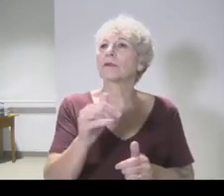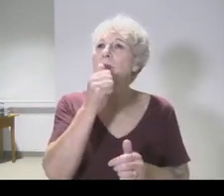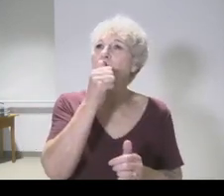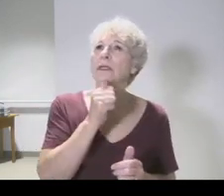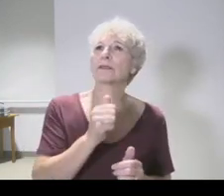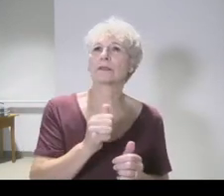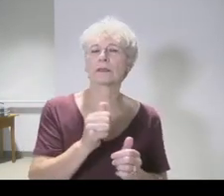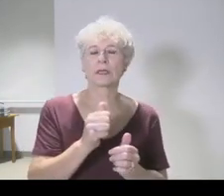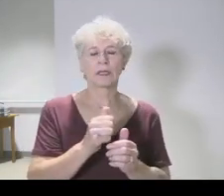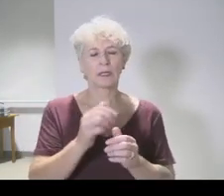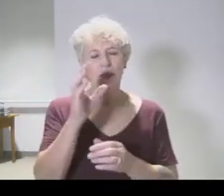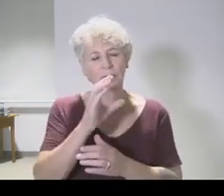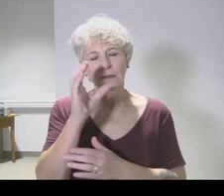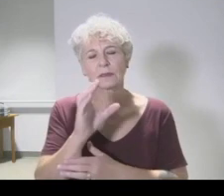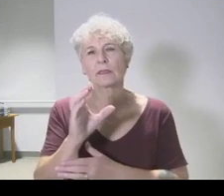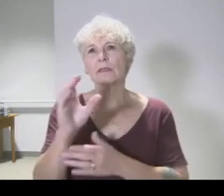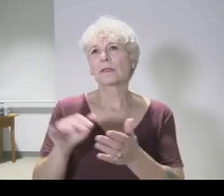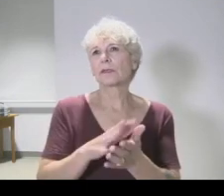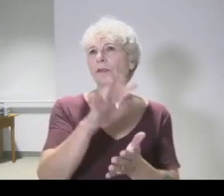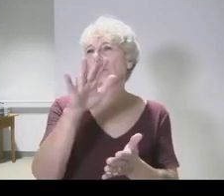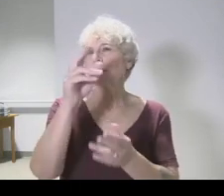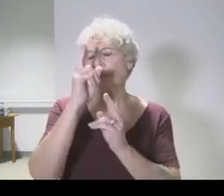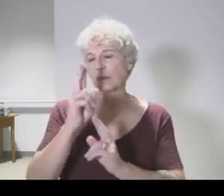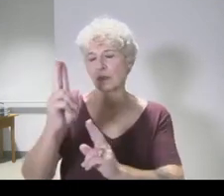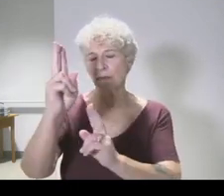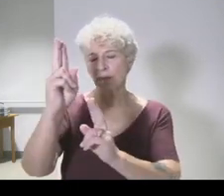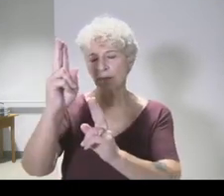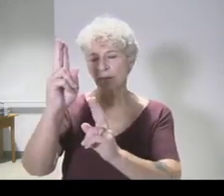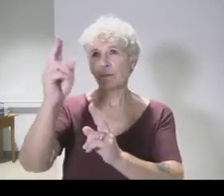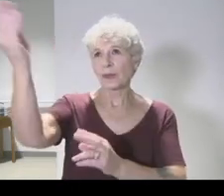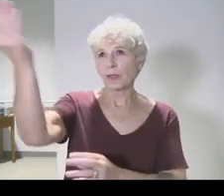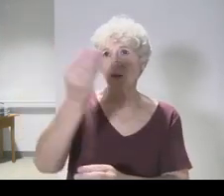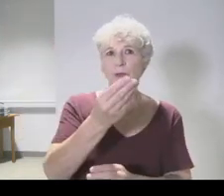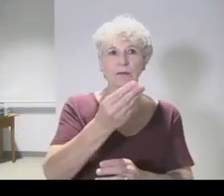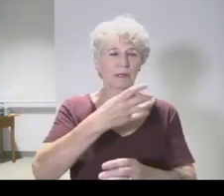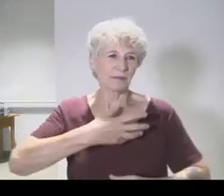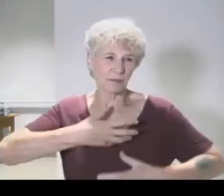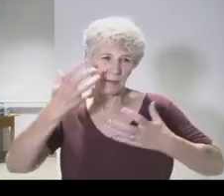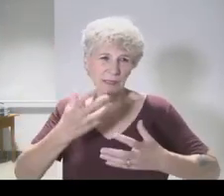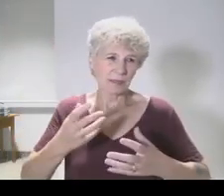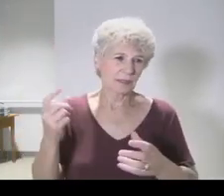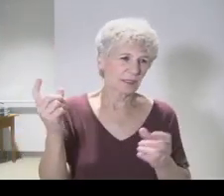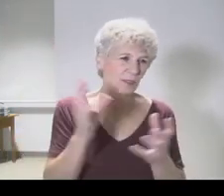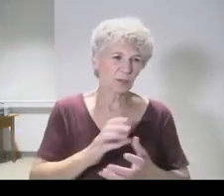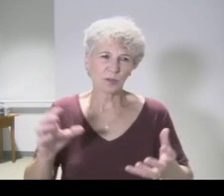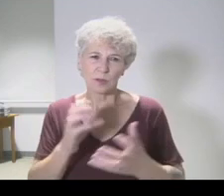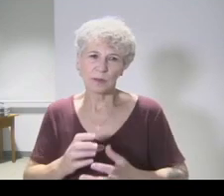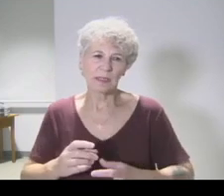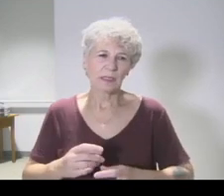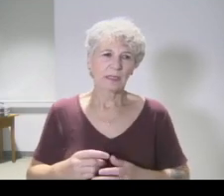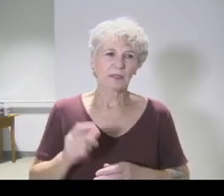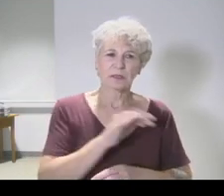in well-doing seek for glory and honor and immortality. You will give wrath and tribulation and distress to